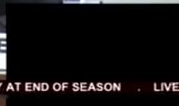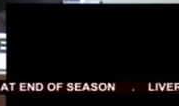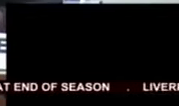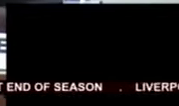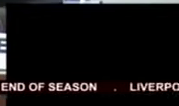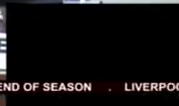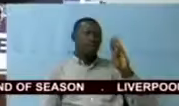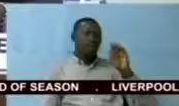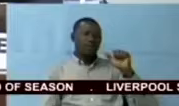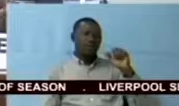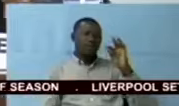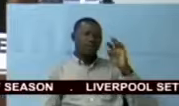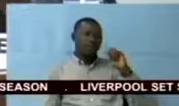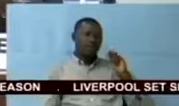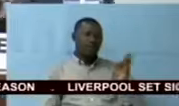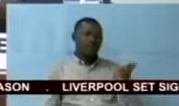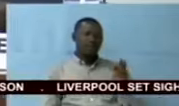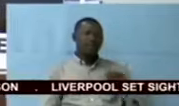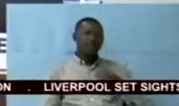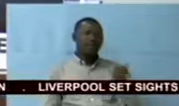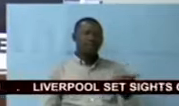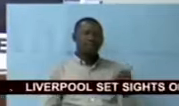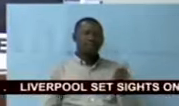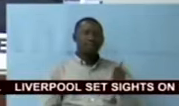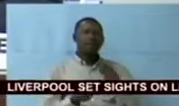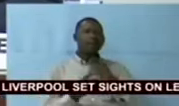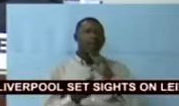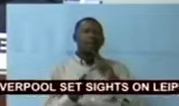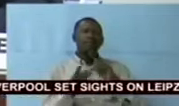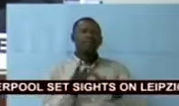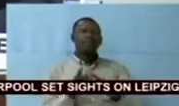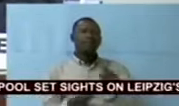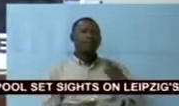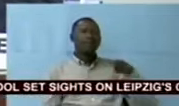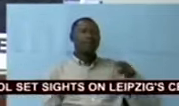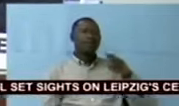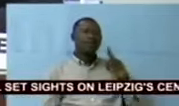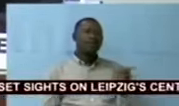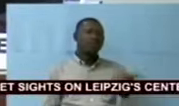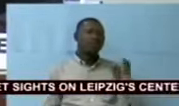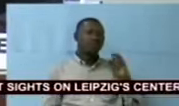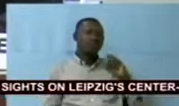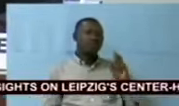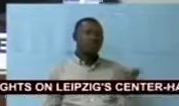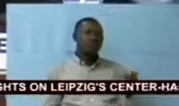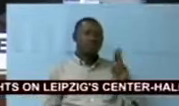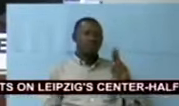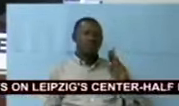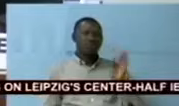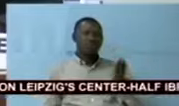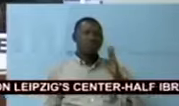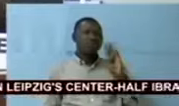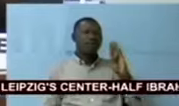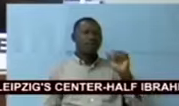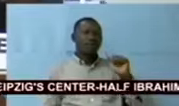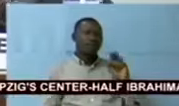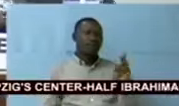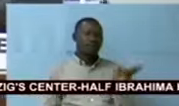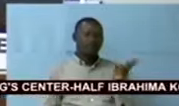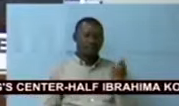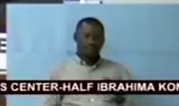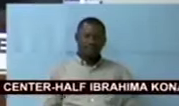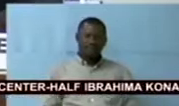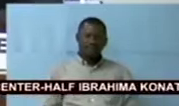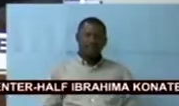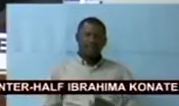Joguba. Could you proceed from there and tell us about that case? You've gone